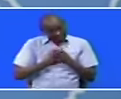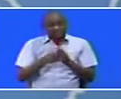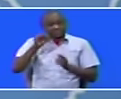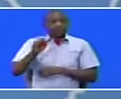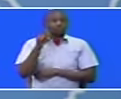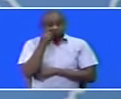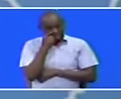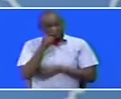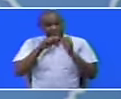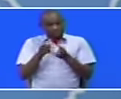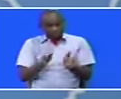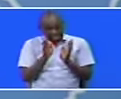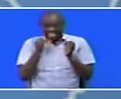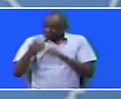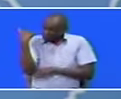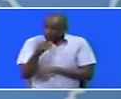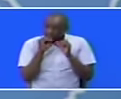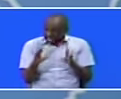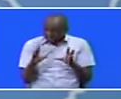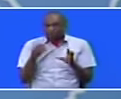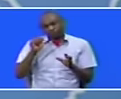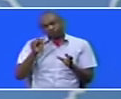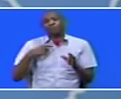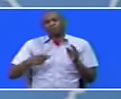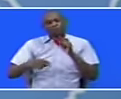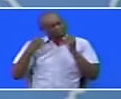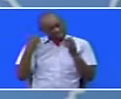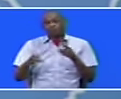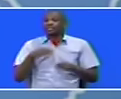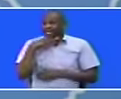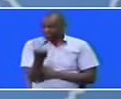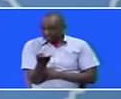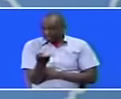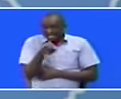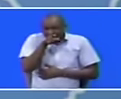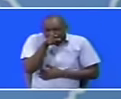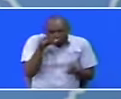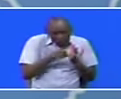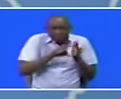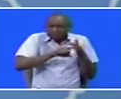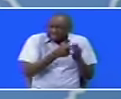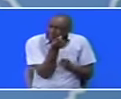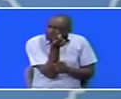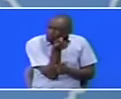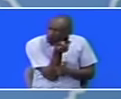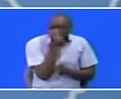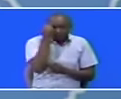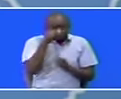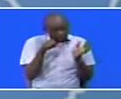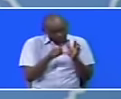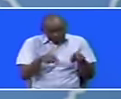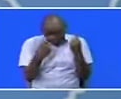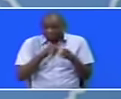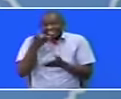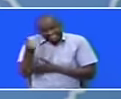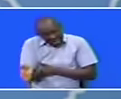which, unless stopped, could trigger genocide. Dieng said that what began as political conflict has transformed into what could become an